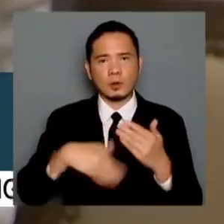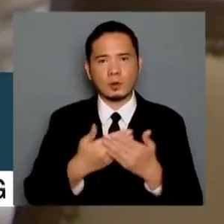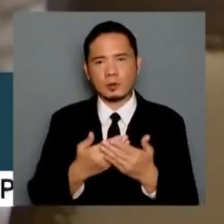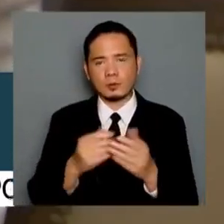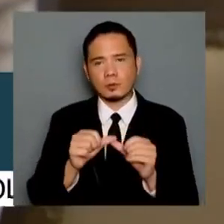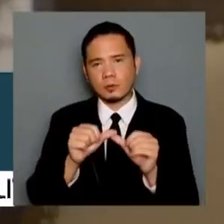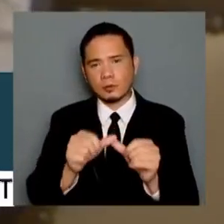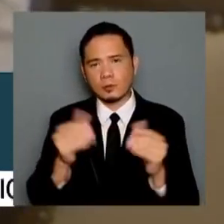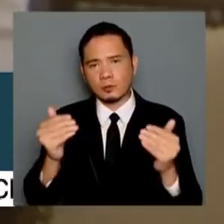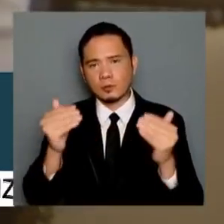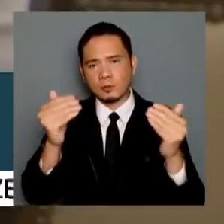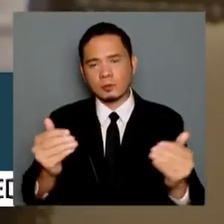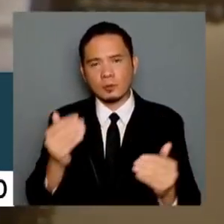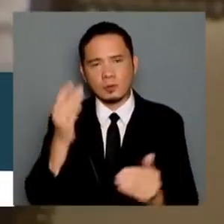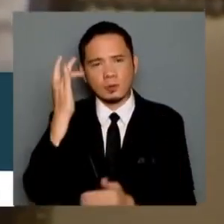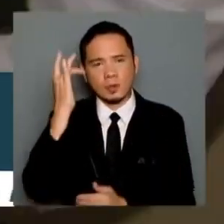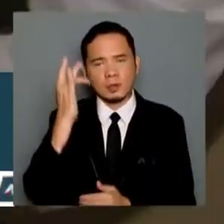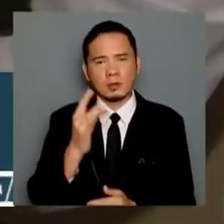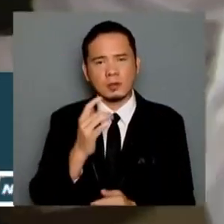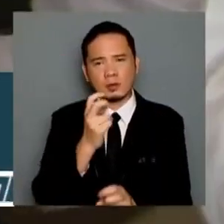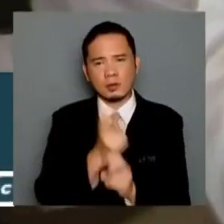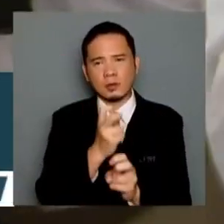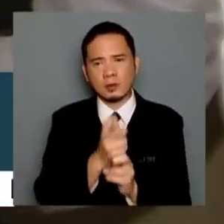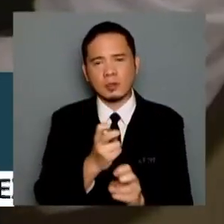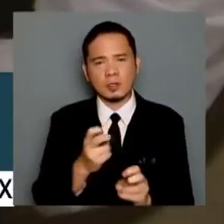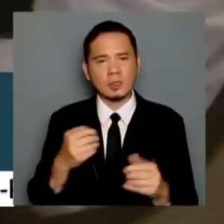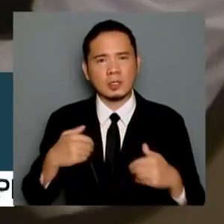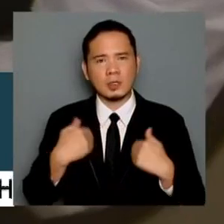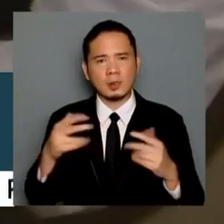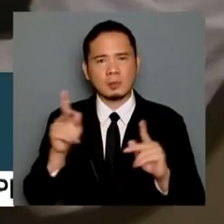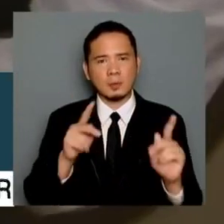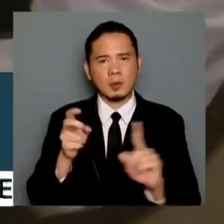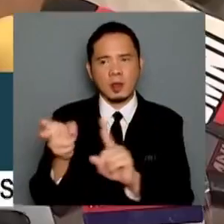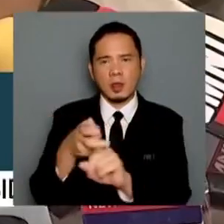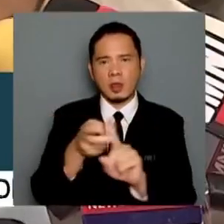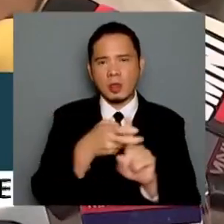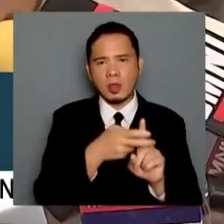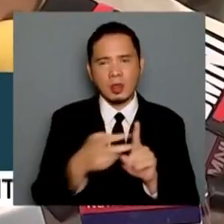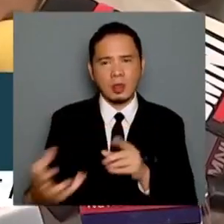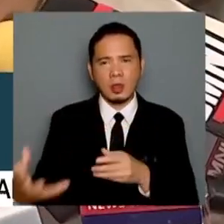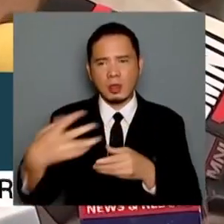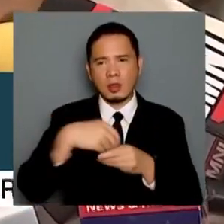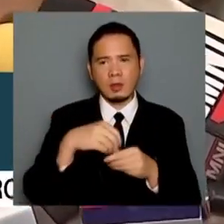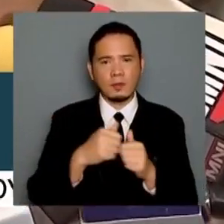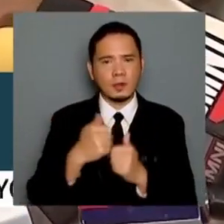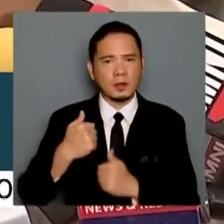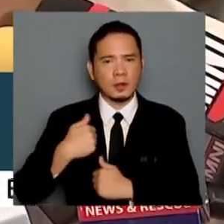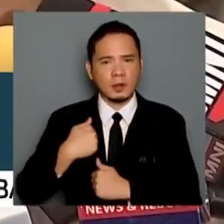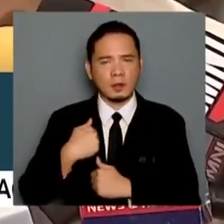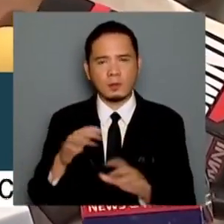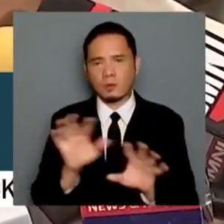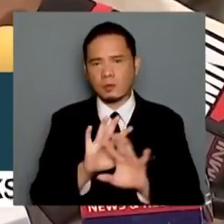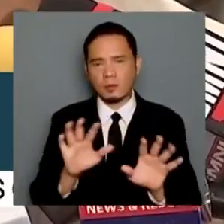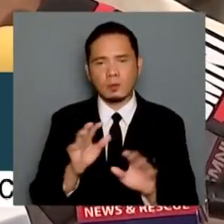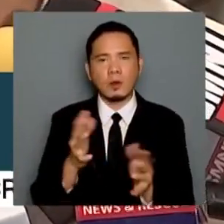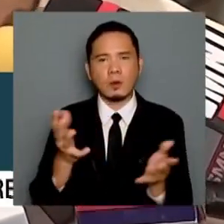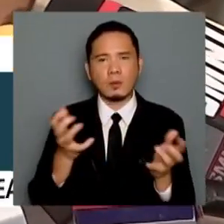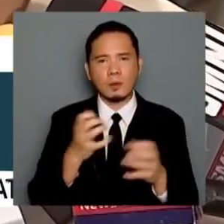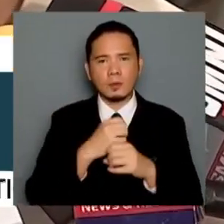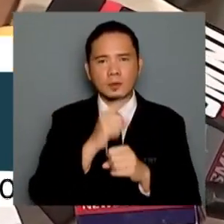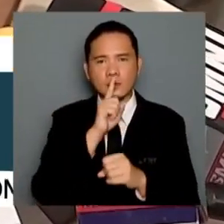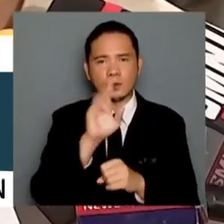kabataan natin na re-recruit sa maling papuntang landas. We want them to be secured the future of our